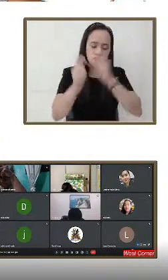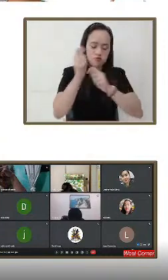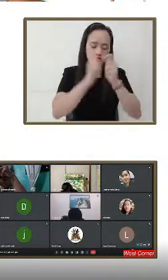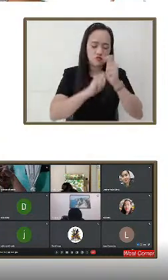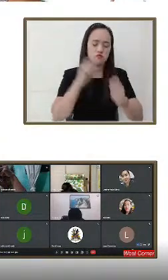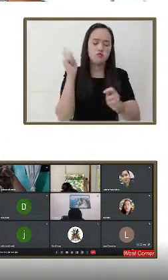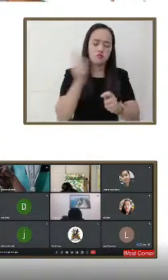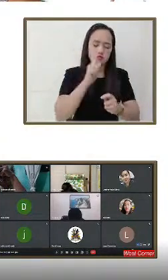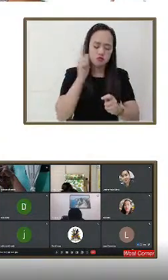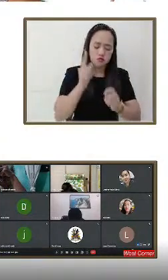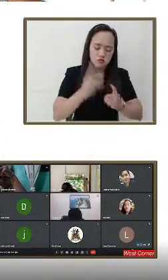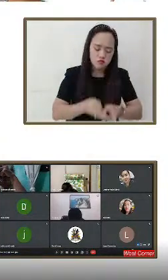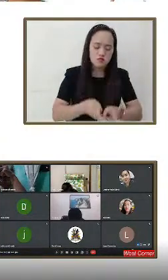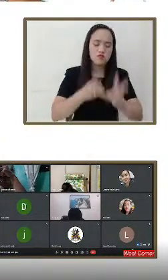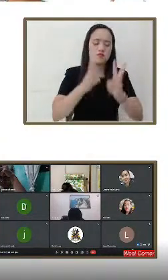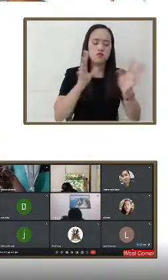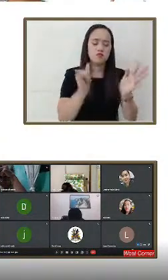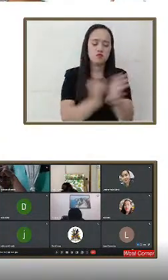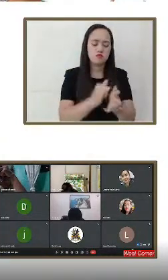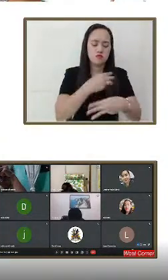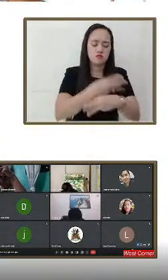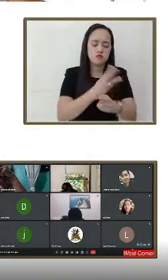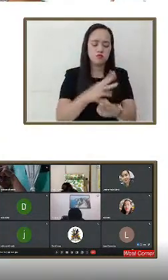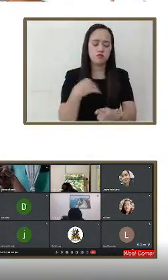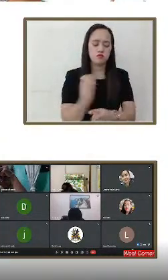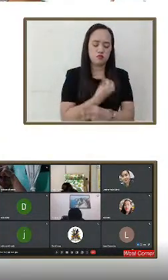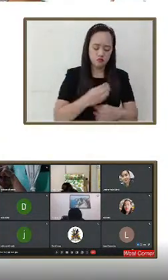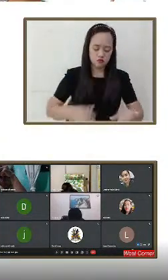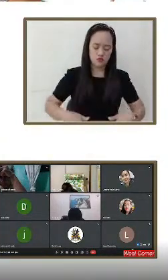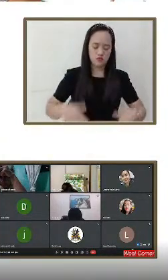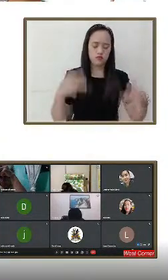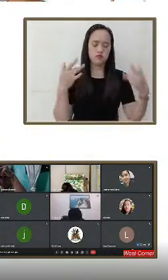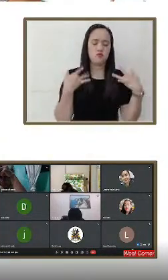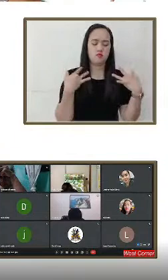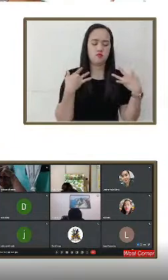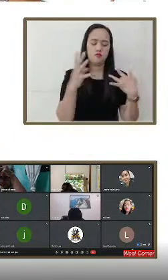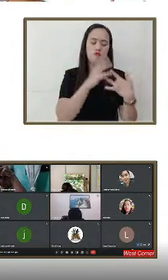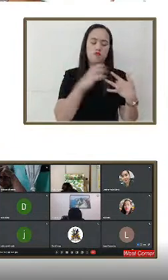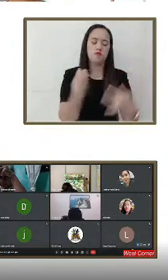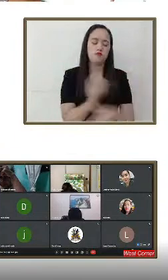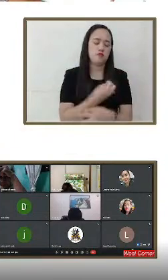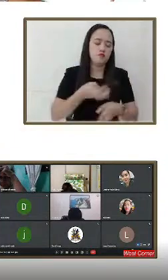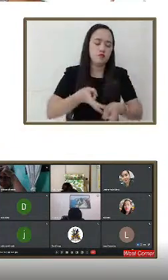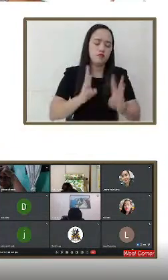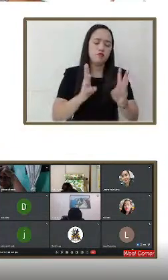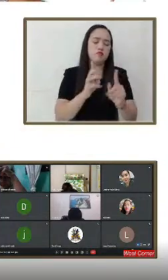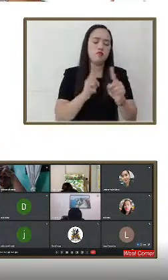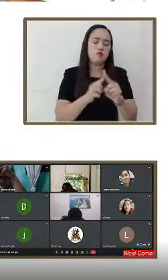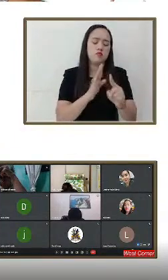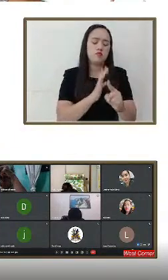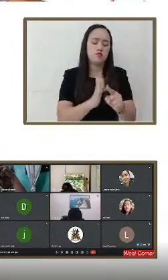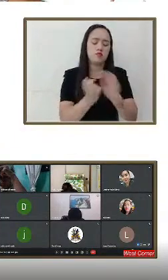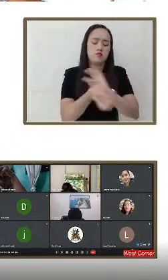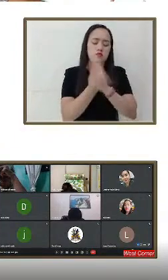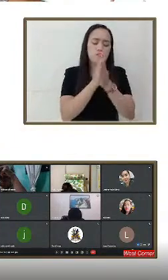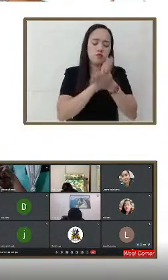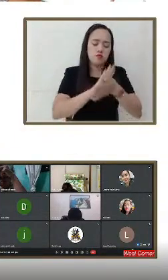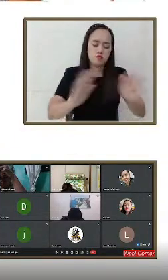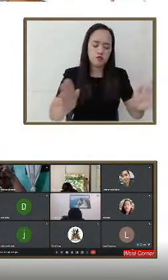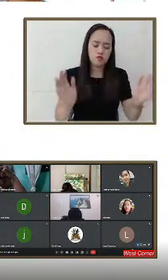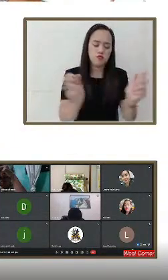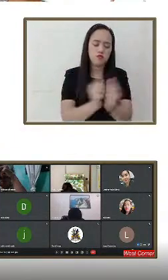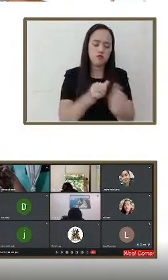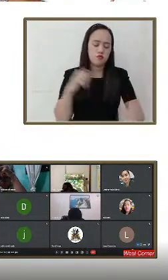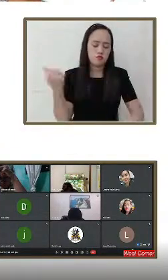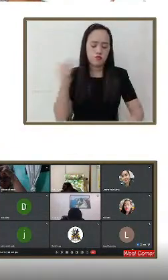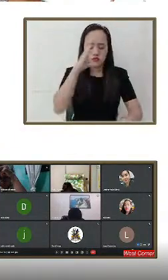Only way to make our life and our ways to be peaceable with other men